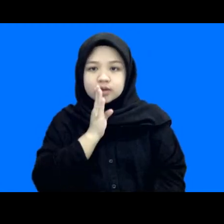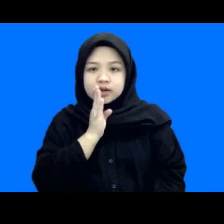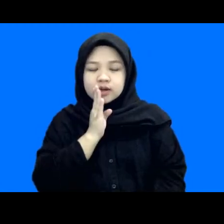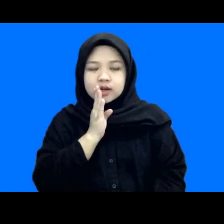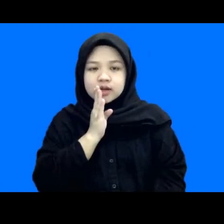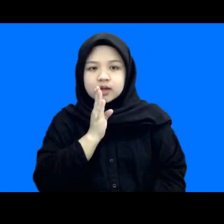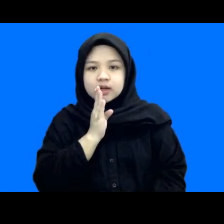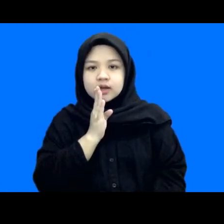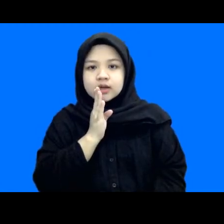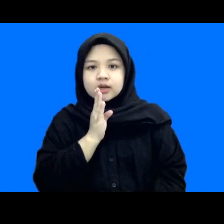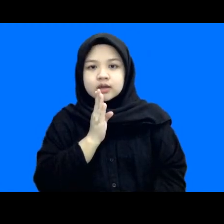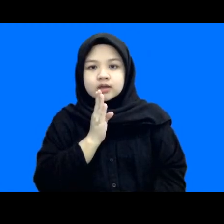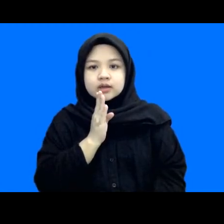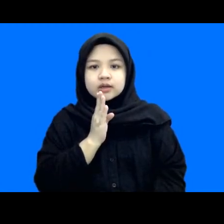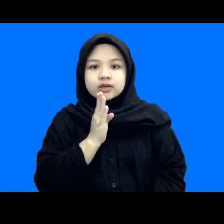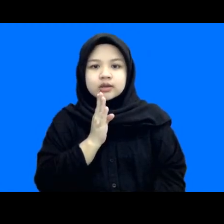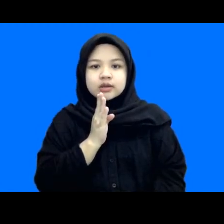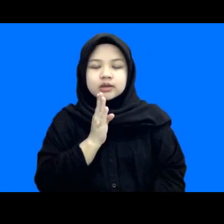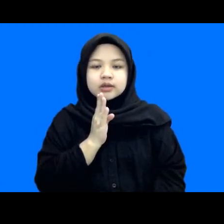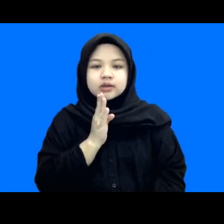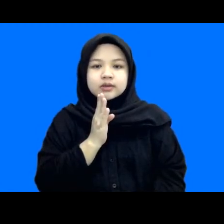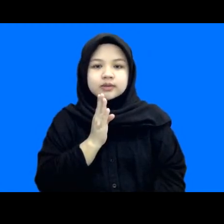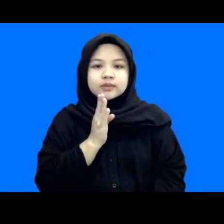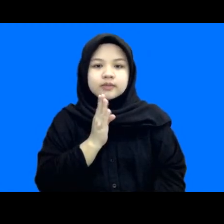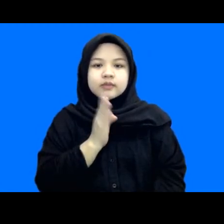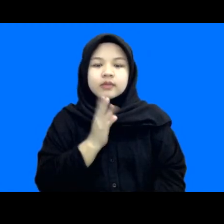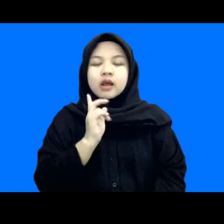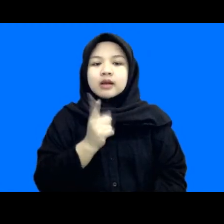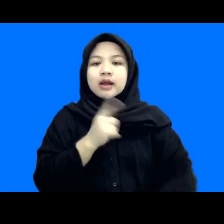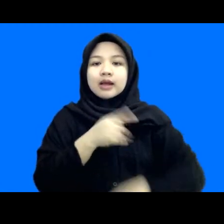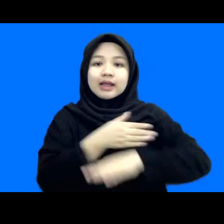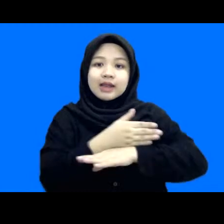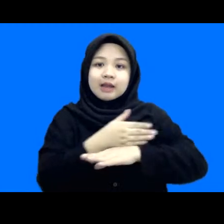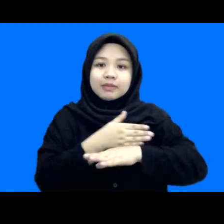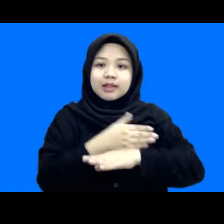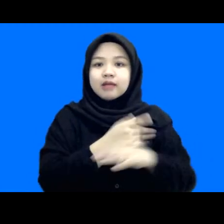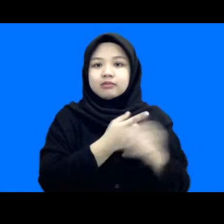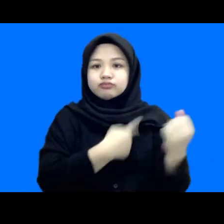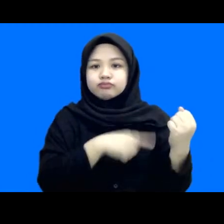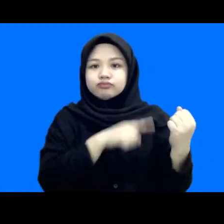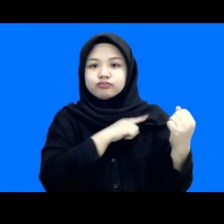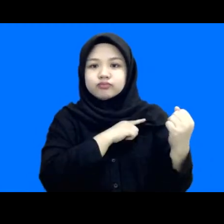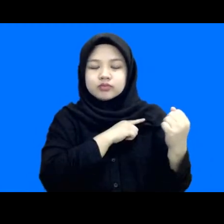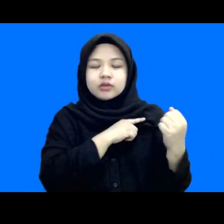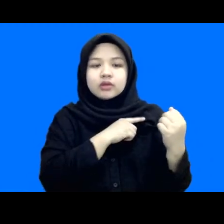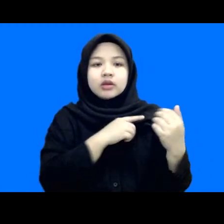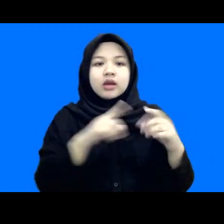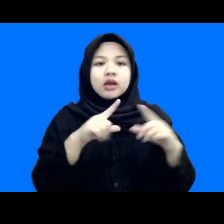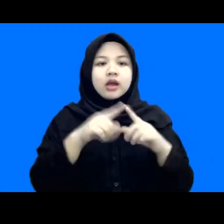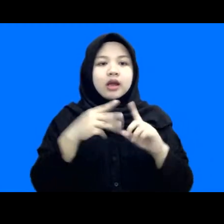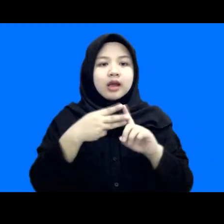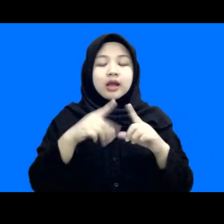21st century skills. And the last